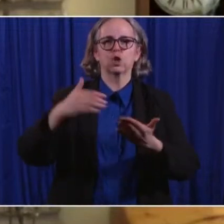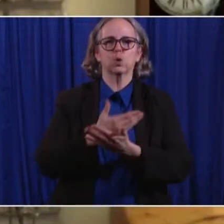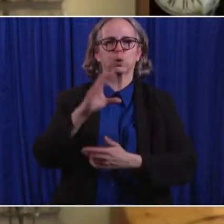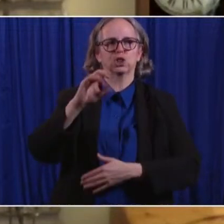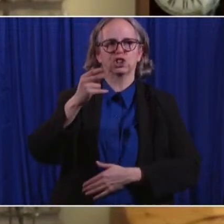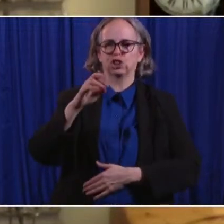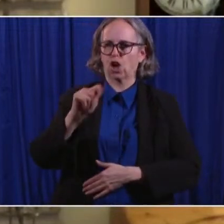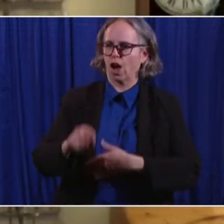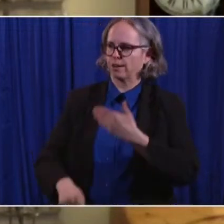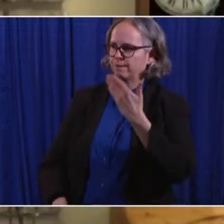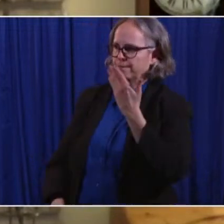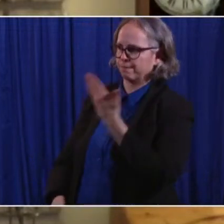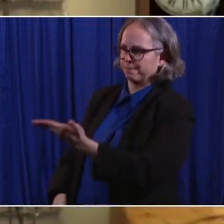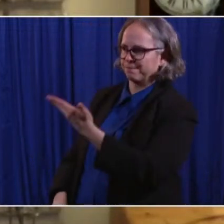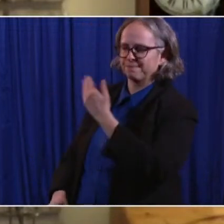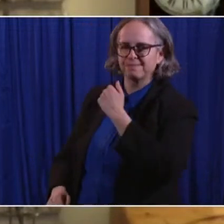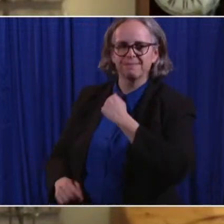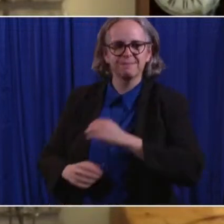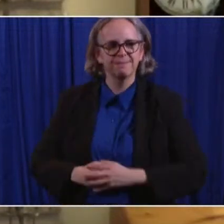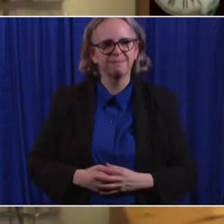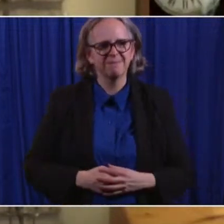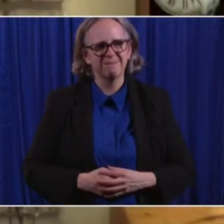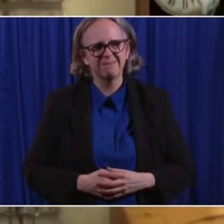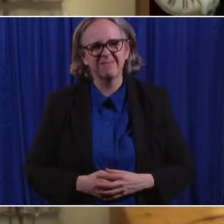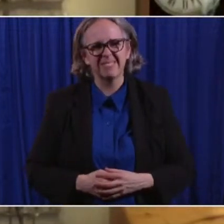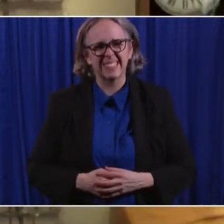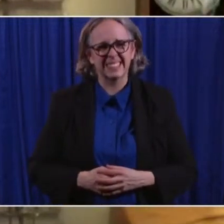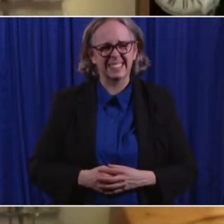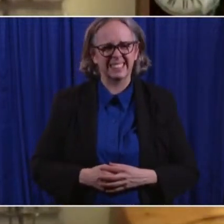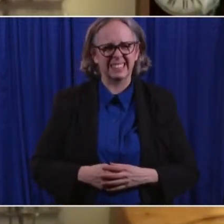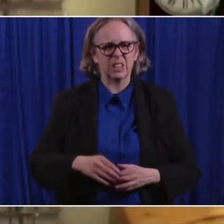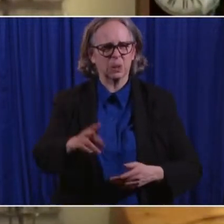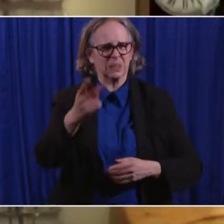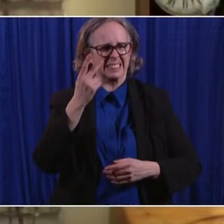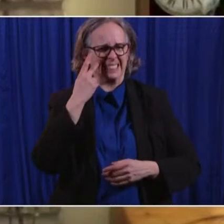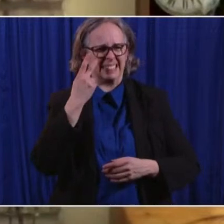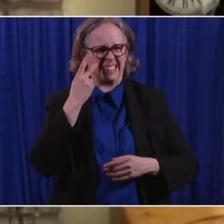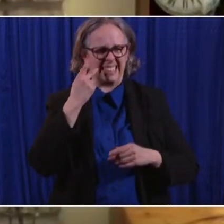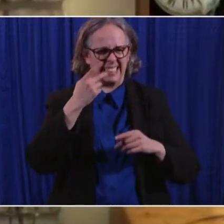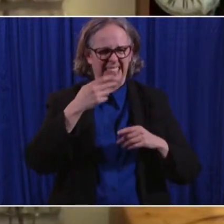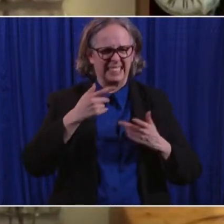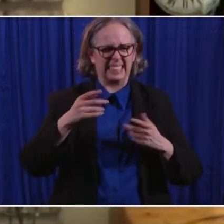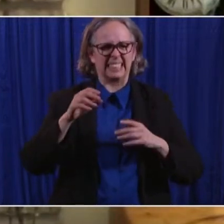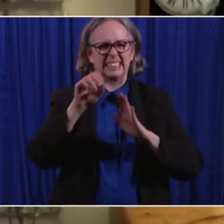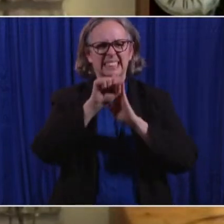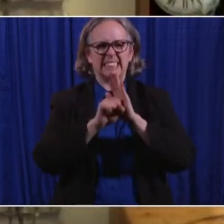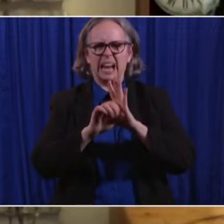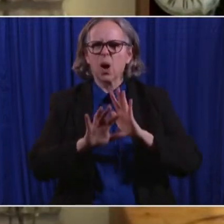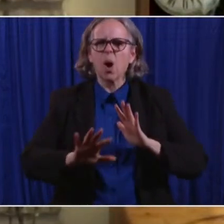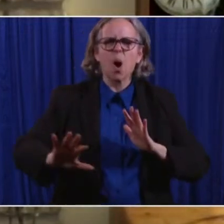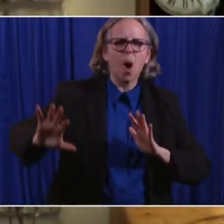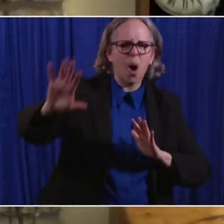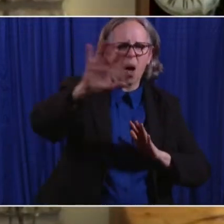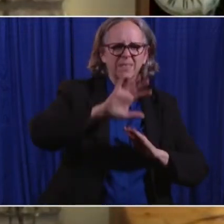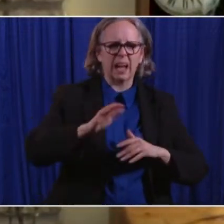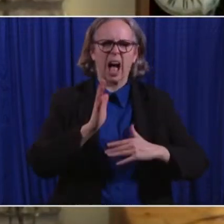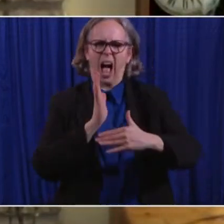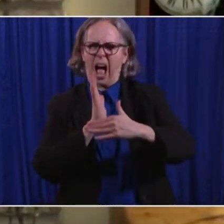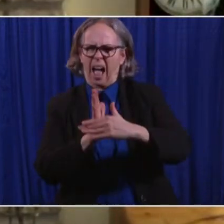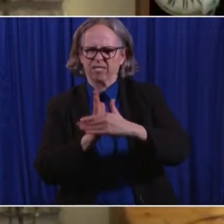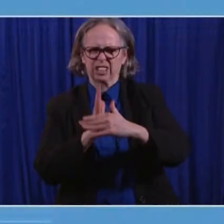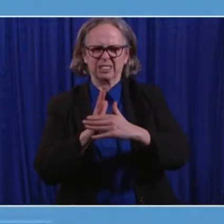put together. This shows the statewide average of cases per 100,000 residents for a 2-week period